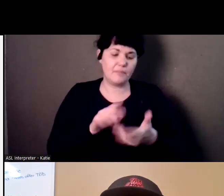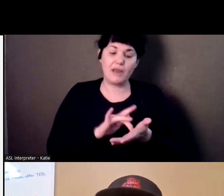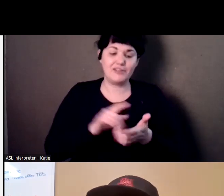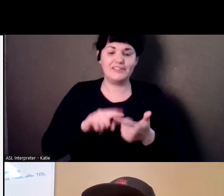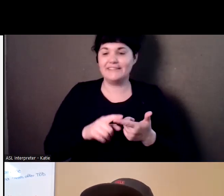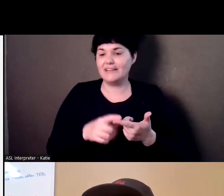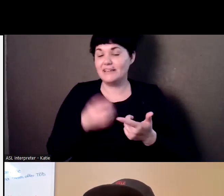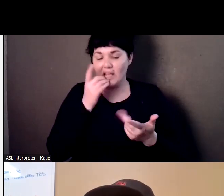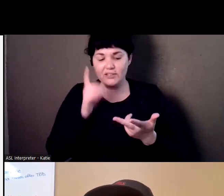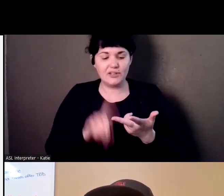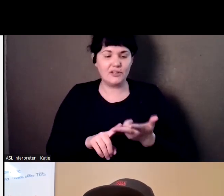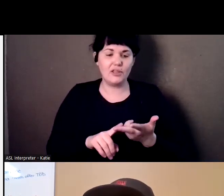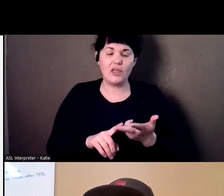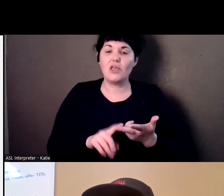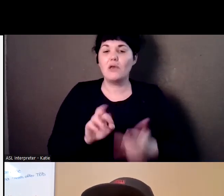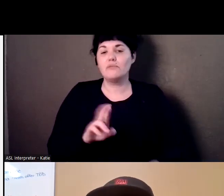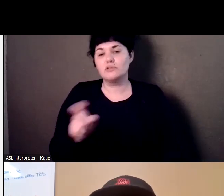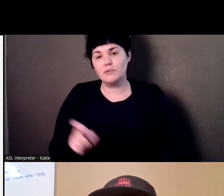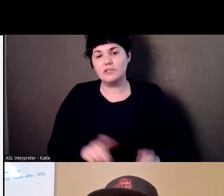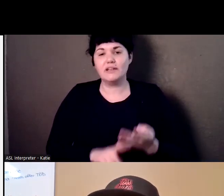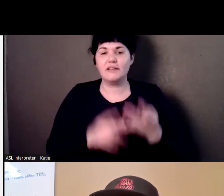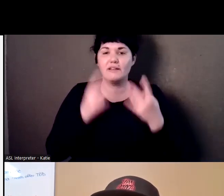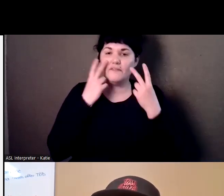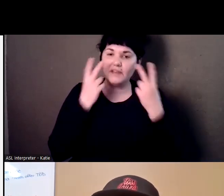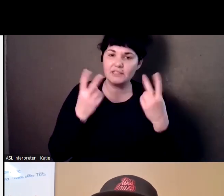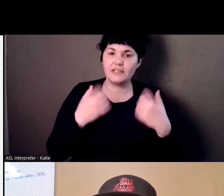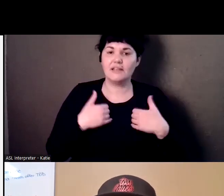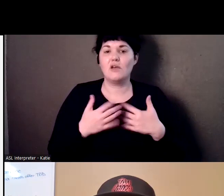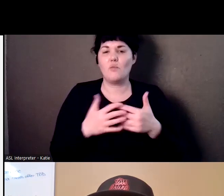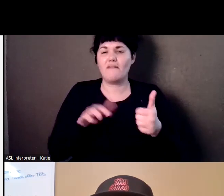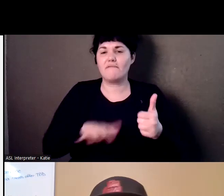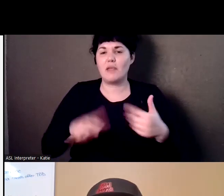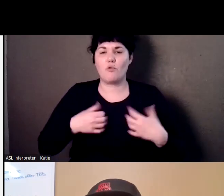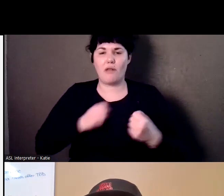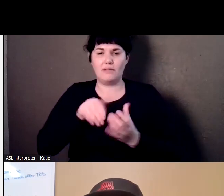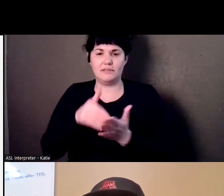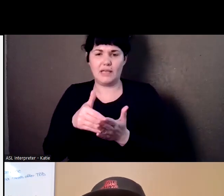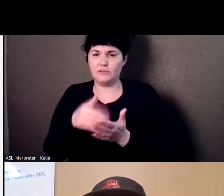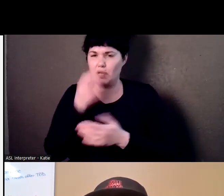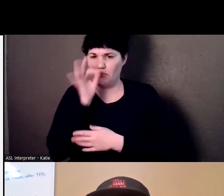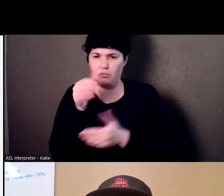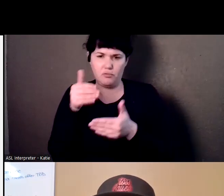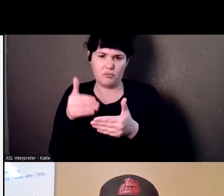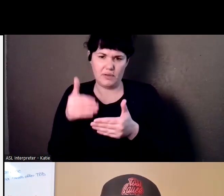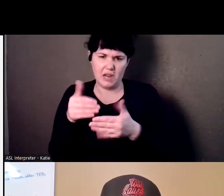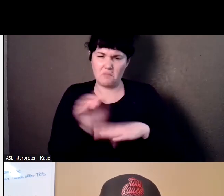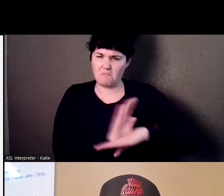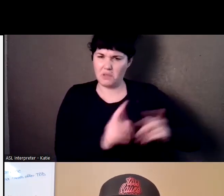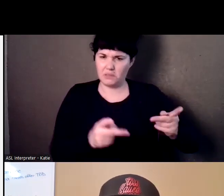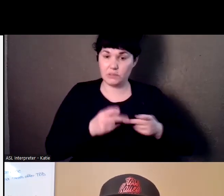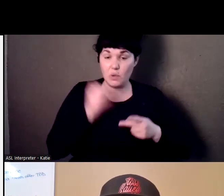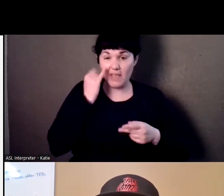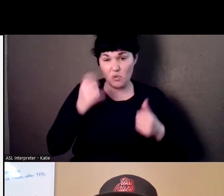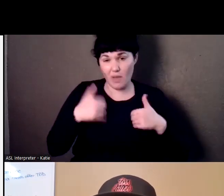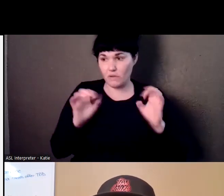prescription, vision. There's neighborhood health centers that are right around the corners from facilities. So if you have any emergencies or things like